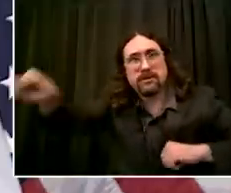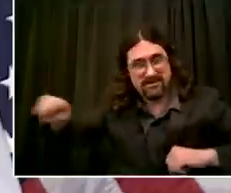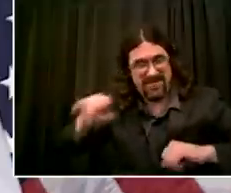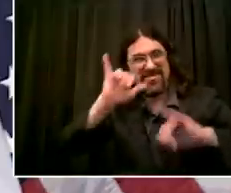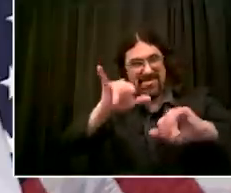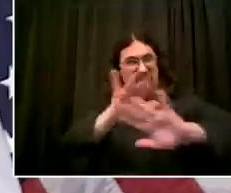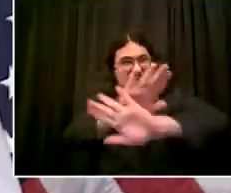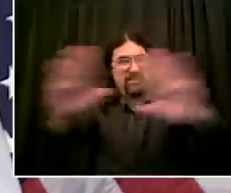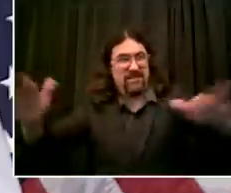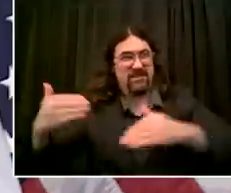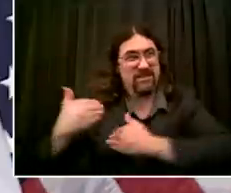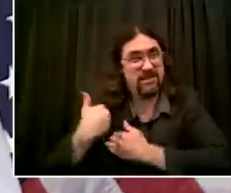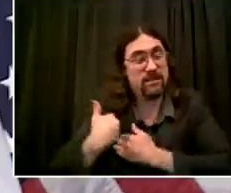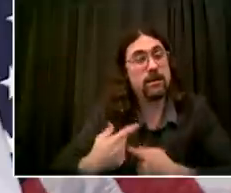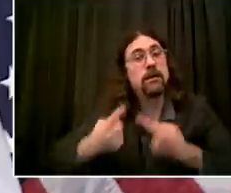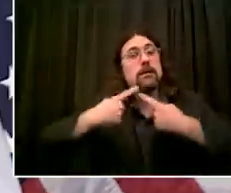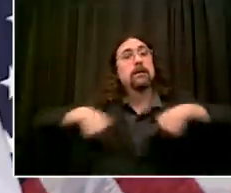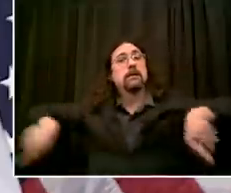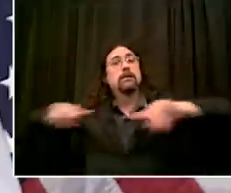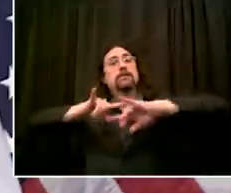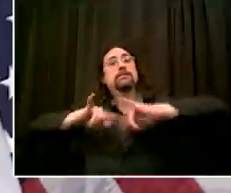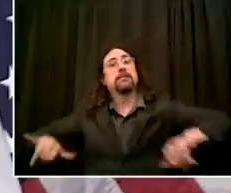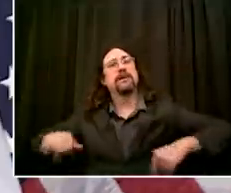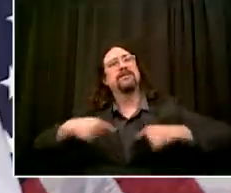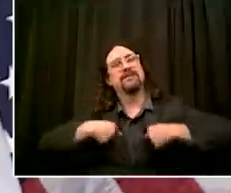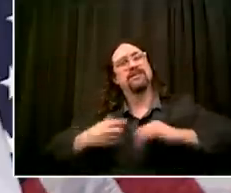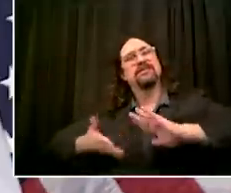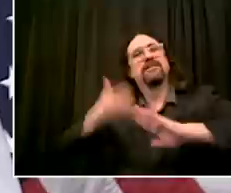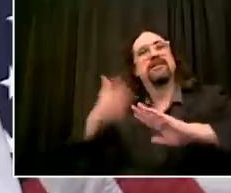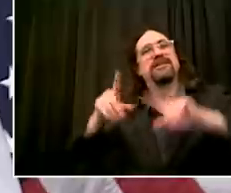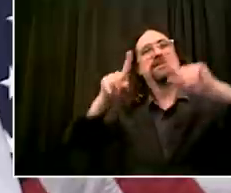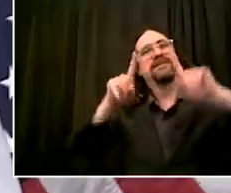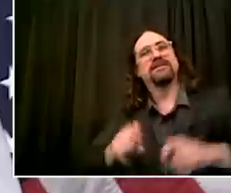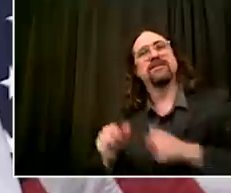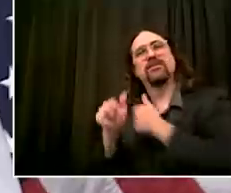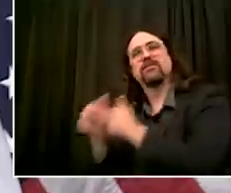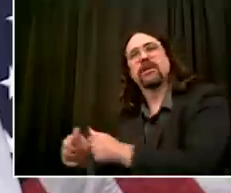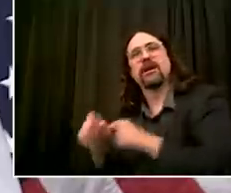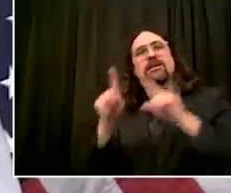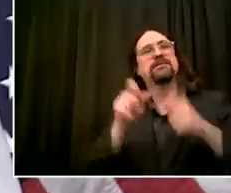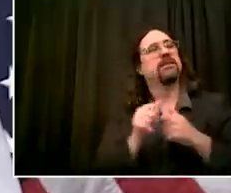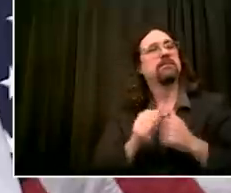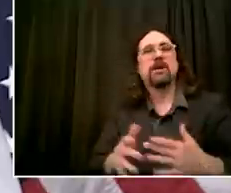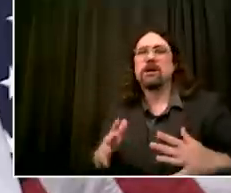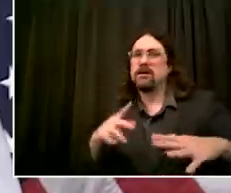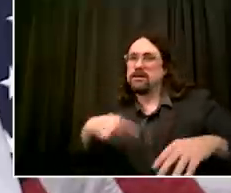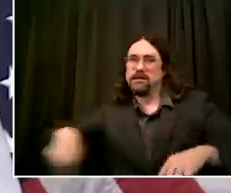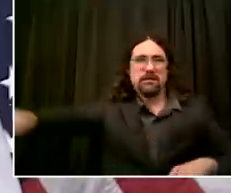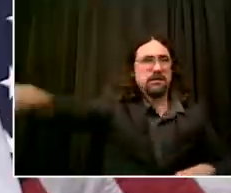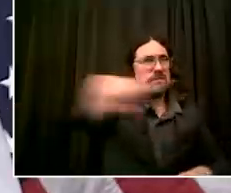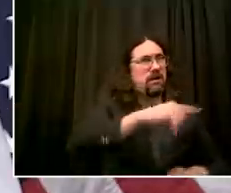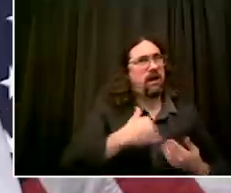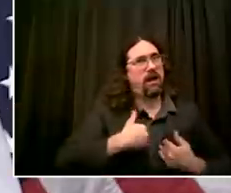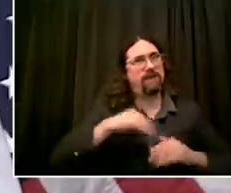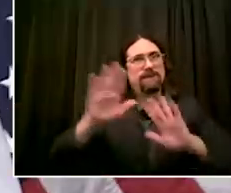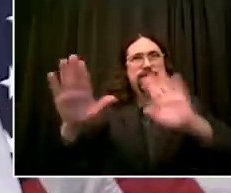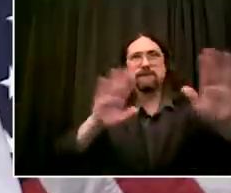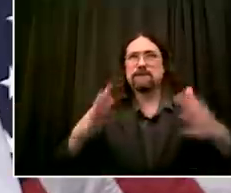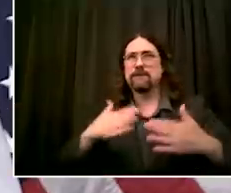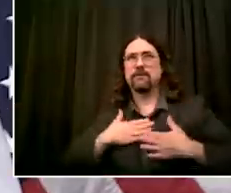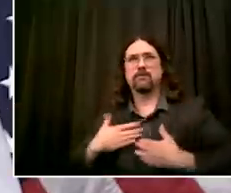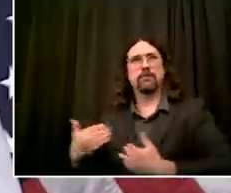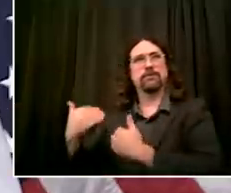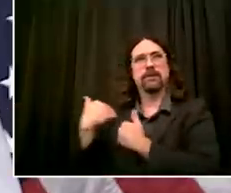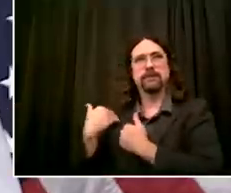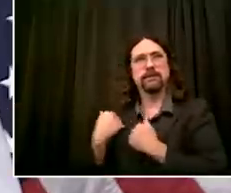and look at the recommendations from last February and where we stand. I don't have that at my fingertips. If the commissioner